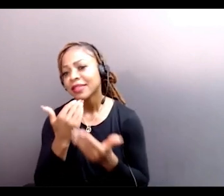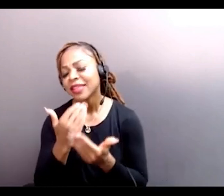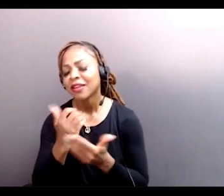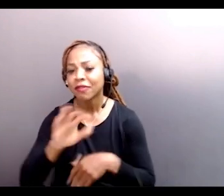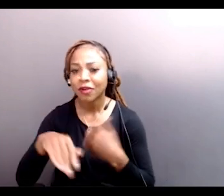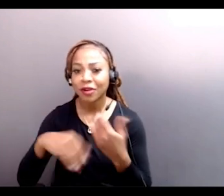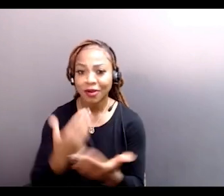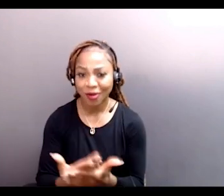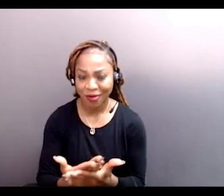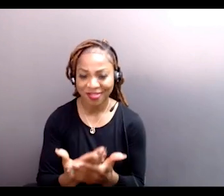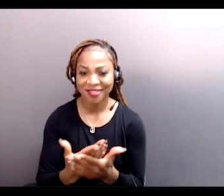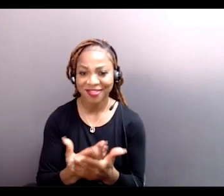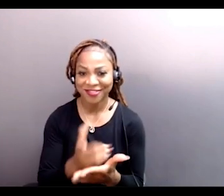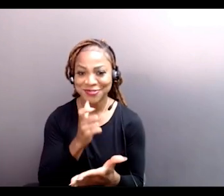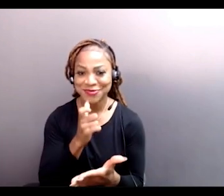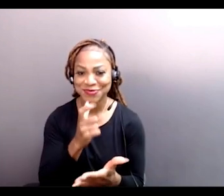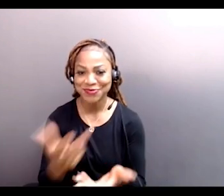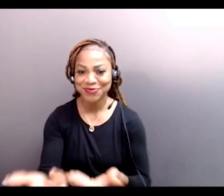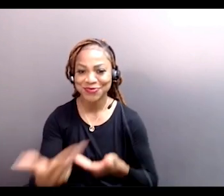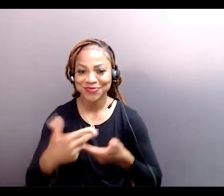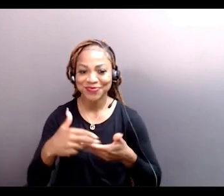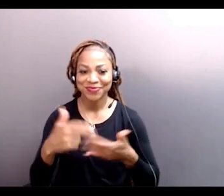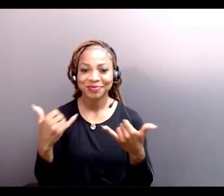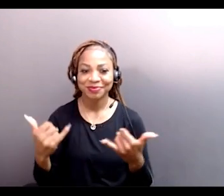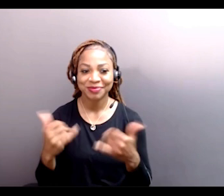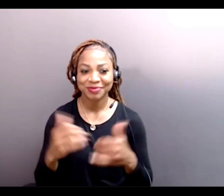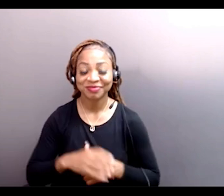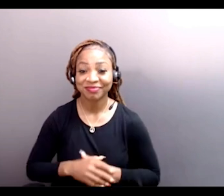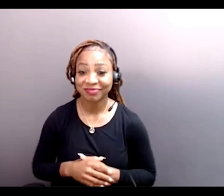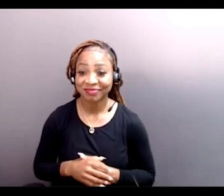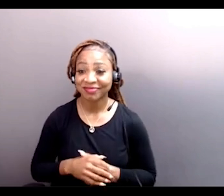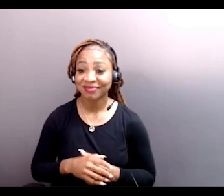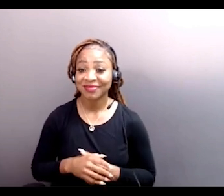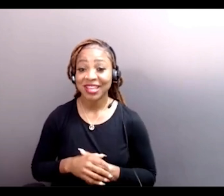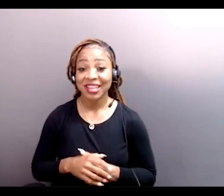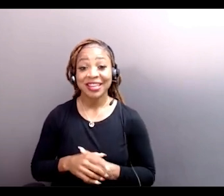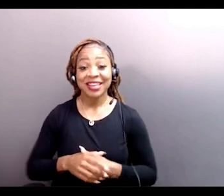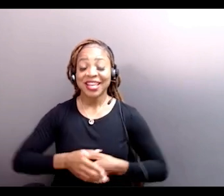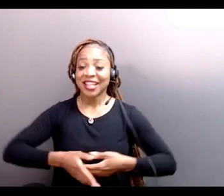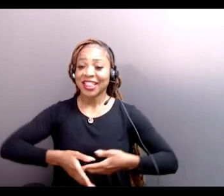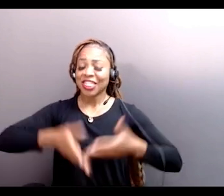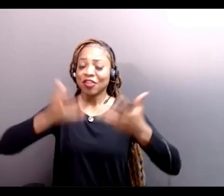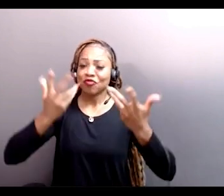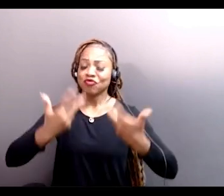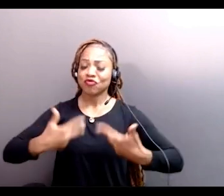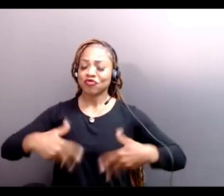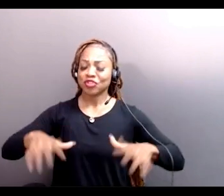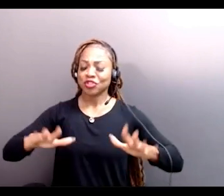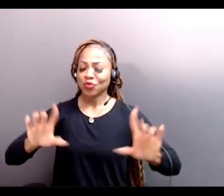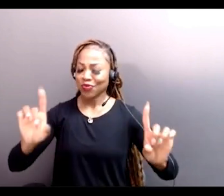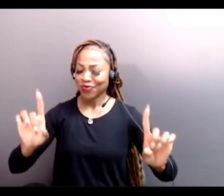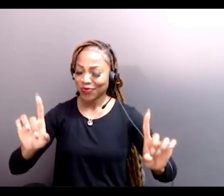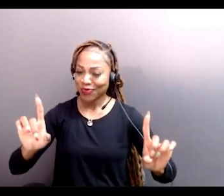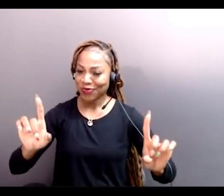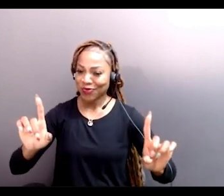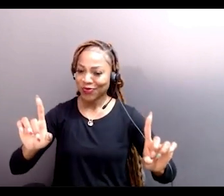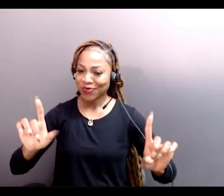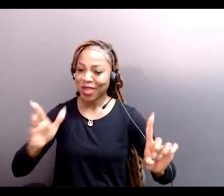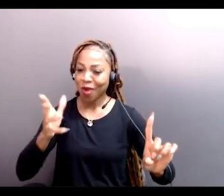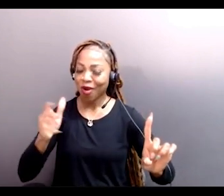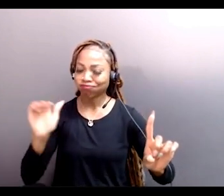to everyone for joining us. And this concludes. First of all, let me give you a